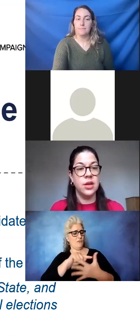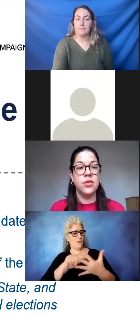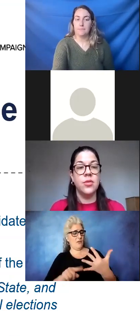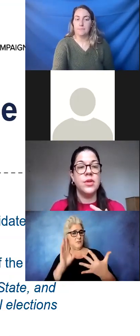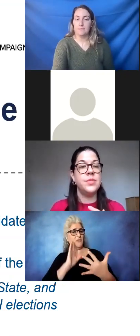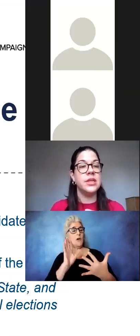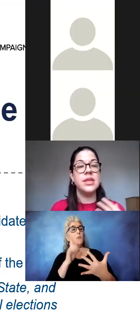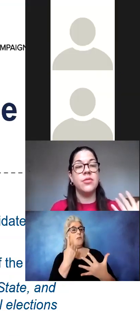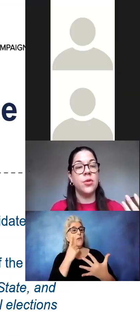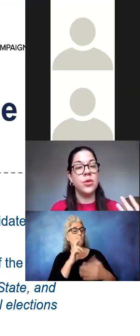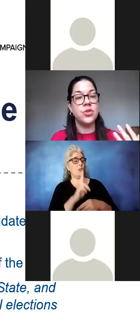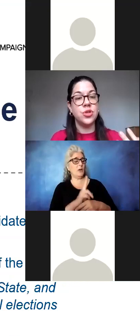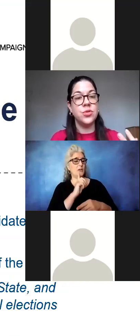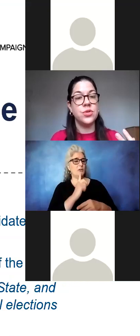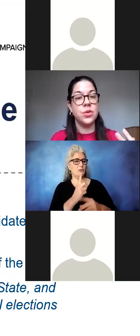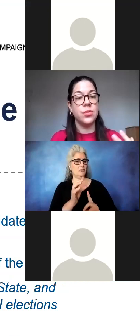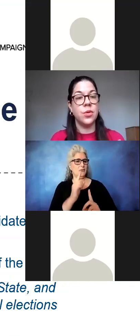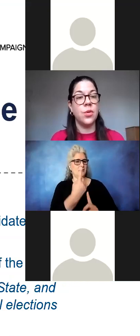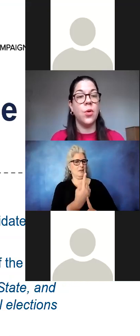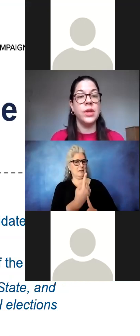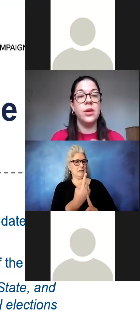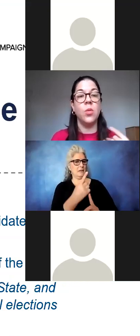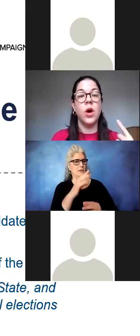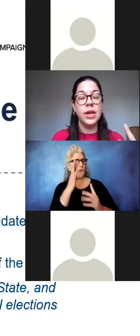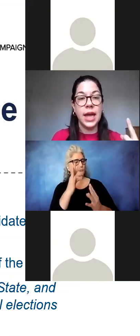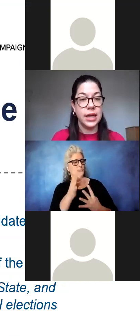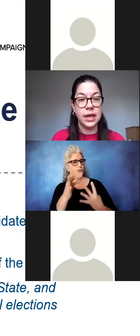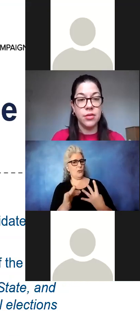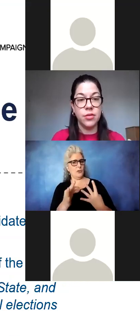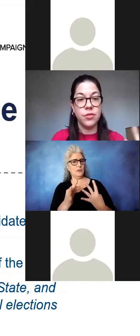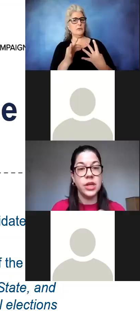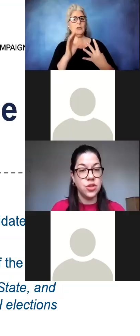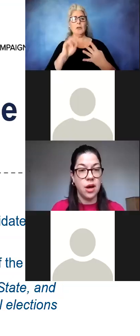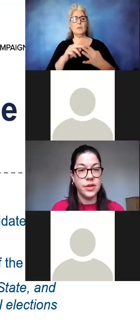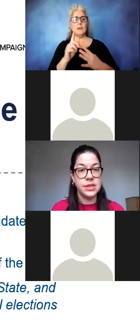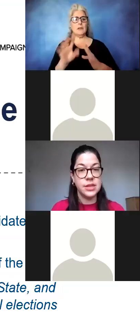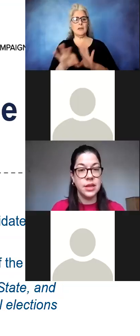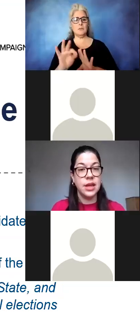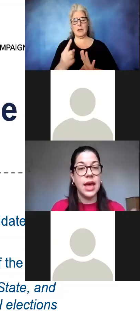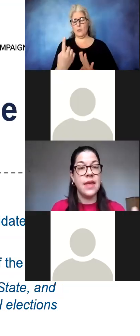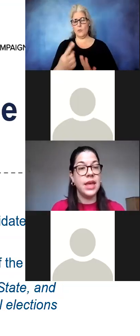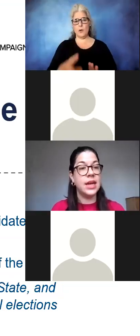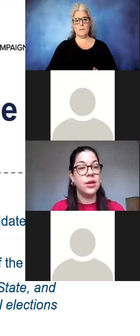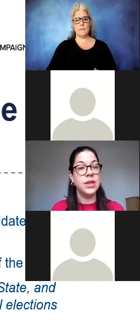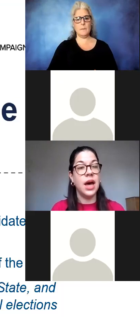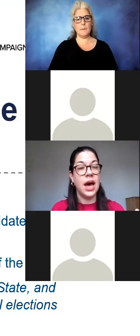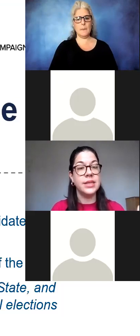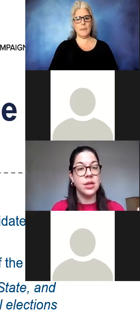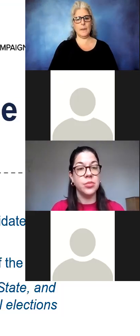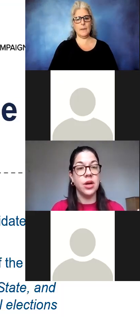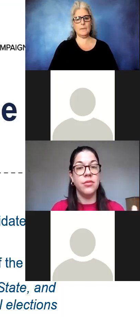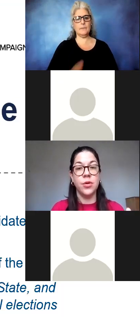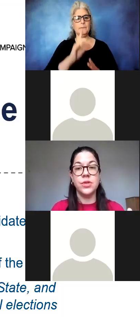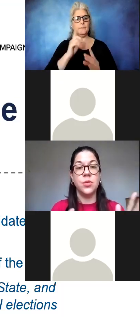elections. This means that voters choose only one candidate for each office, and the candidate with the